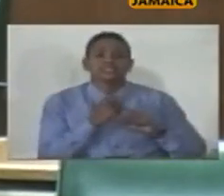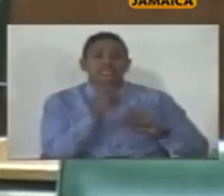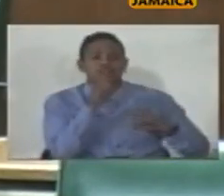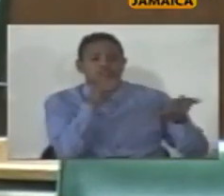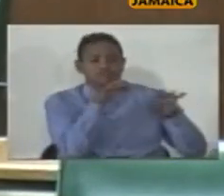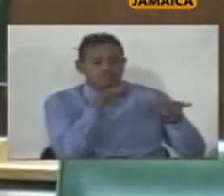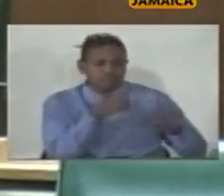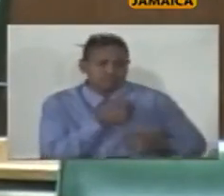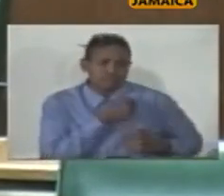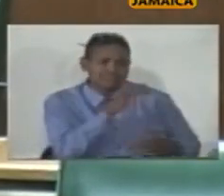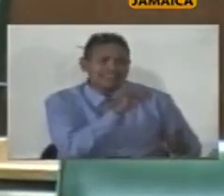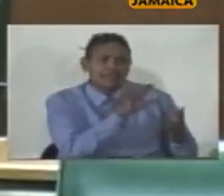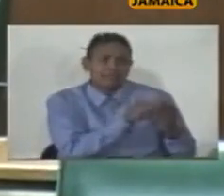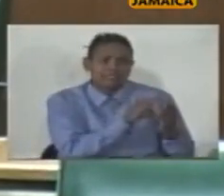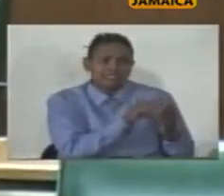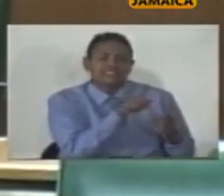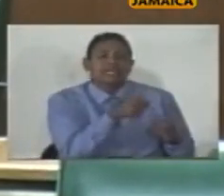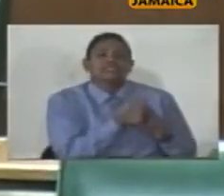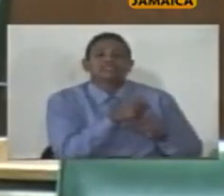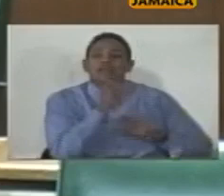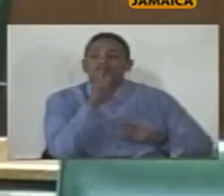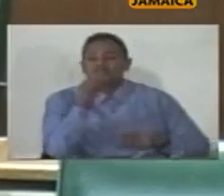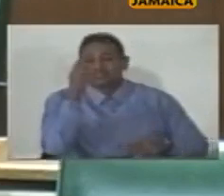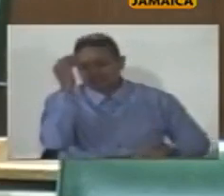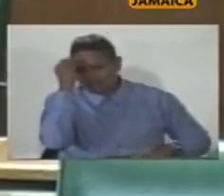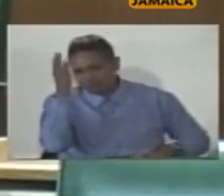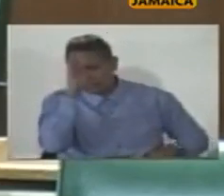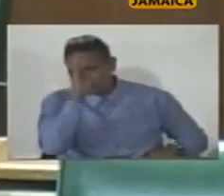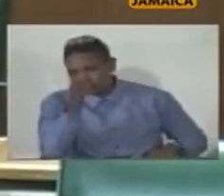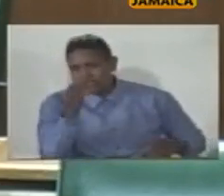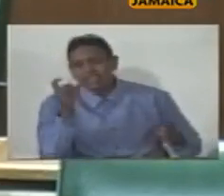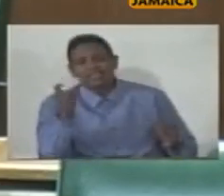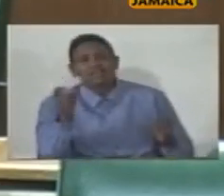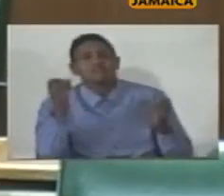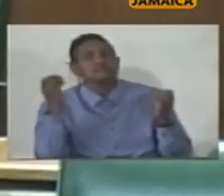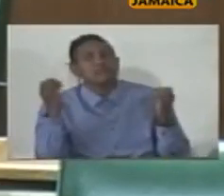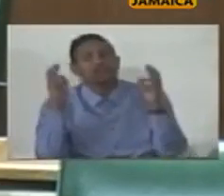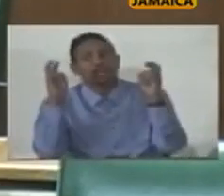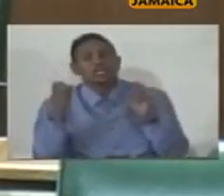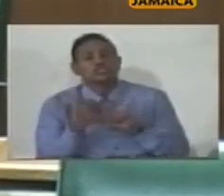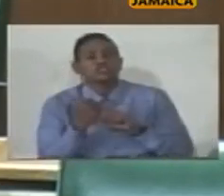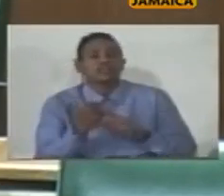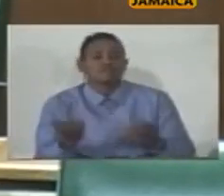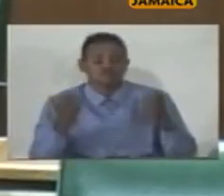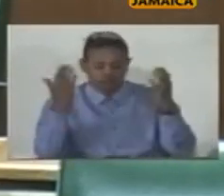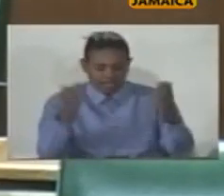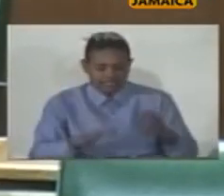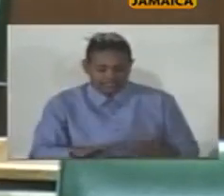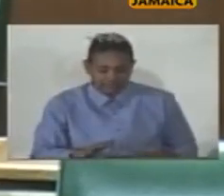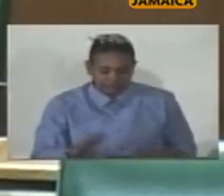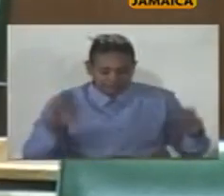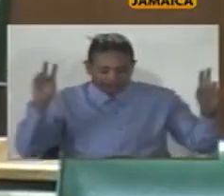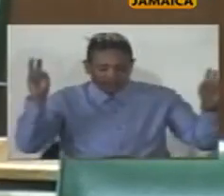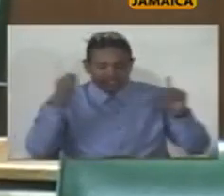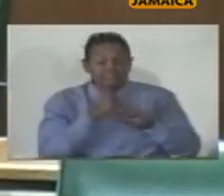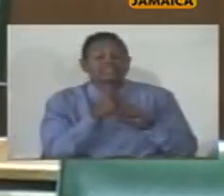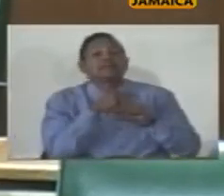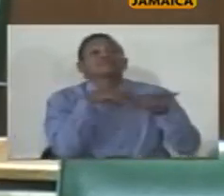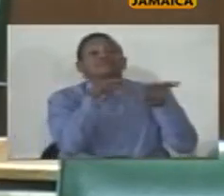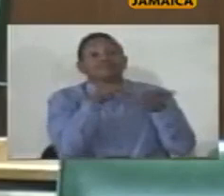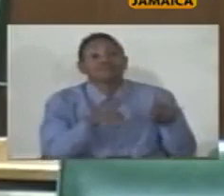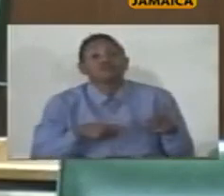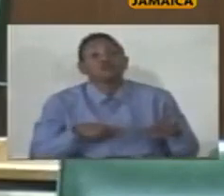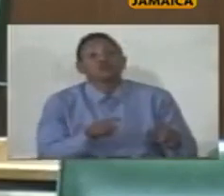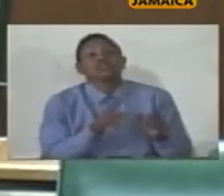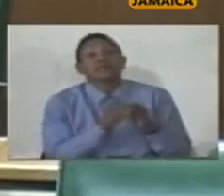ventilated at that meeting and directives given regarding several of the matters raised. The issues were ventilated during the